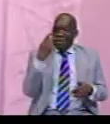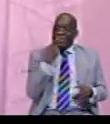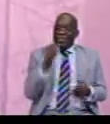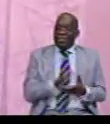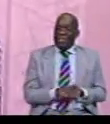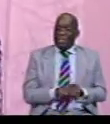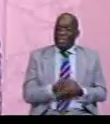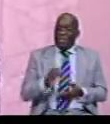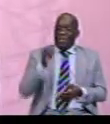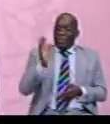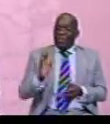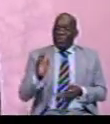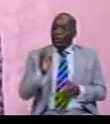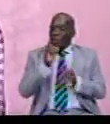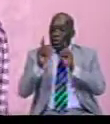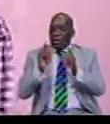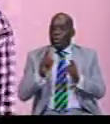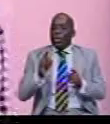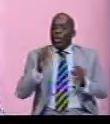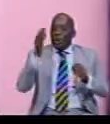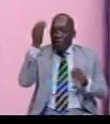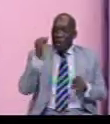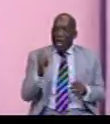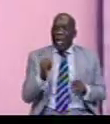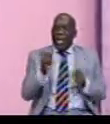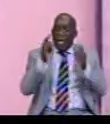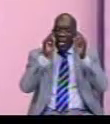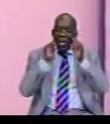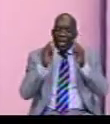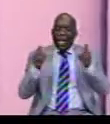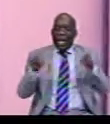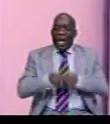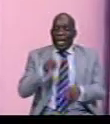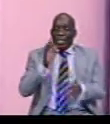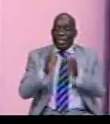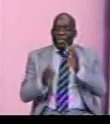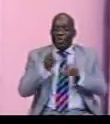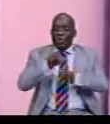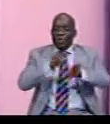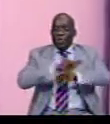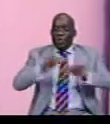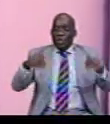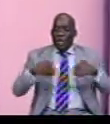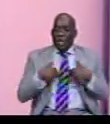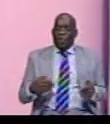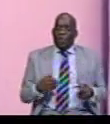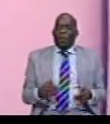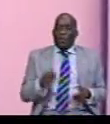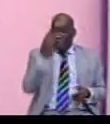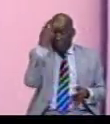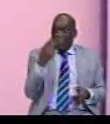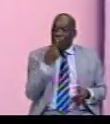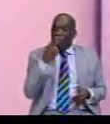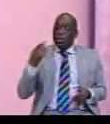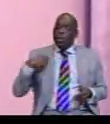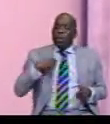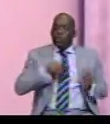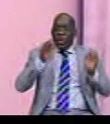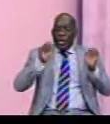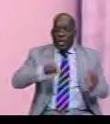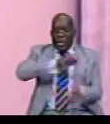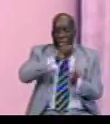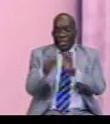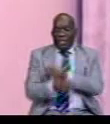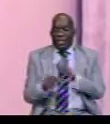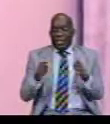Are you mourning as if you're an orphan? Come on, we can change this thing today. I said we can change this thing